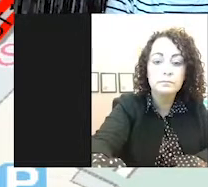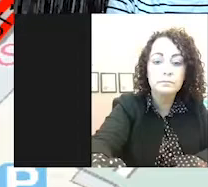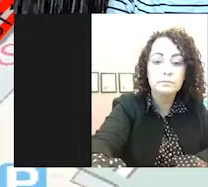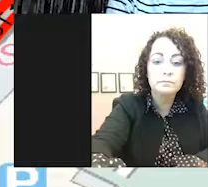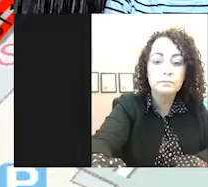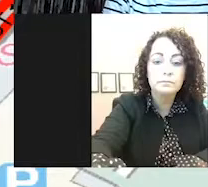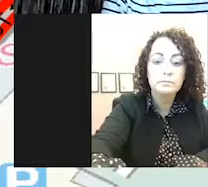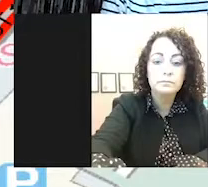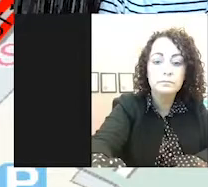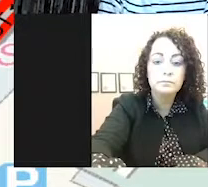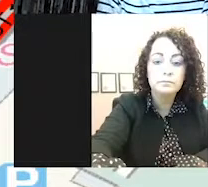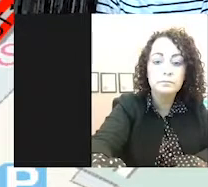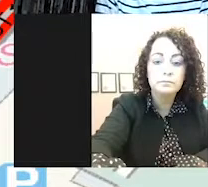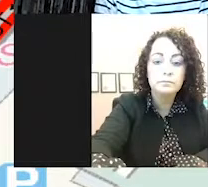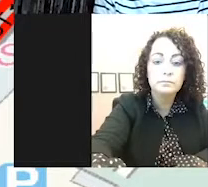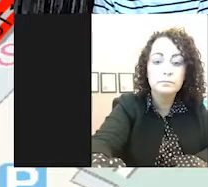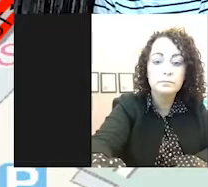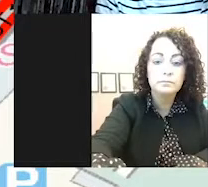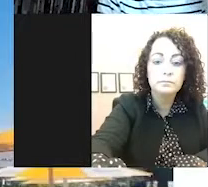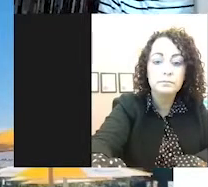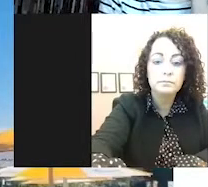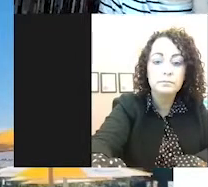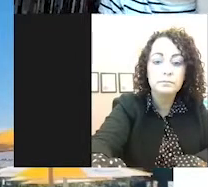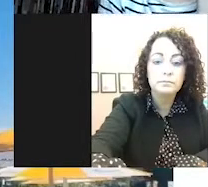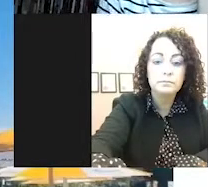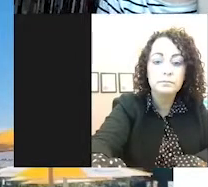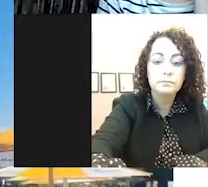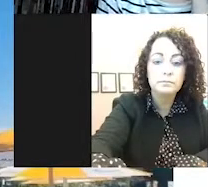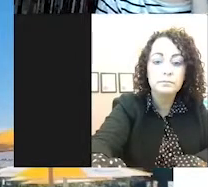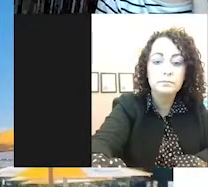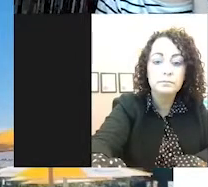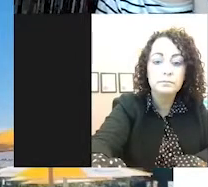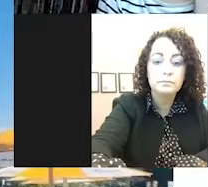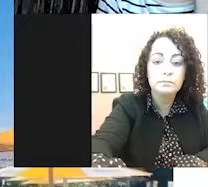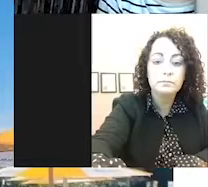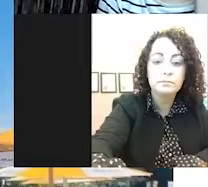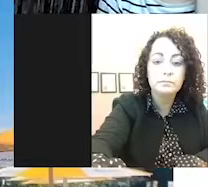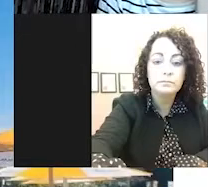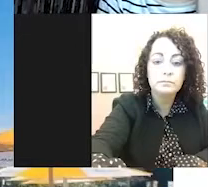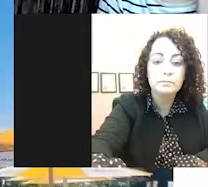to extend them into the future. So on the next slide then.